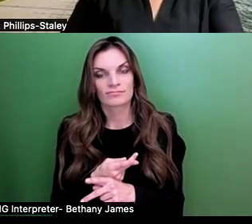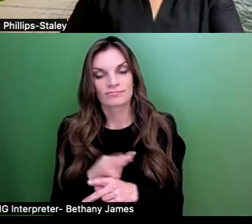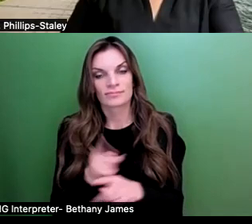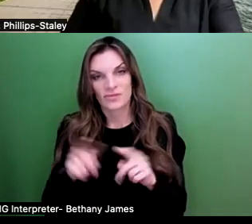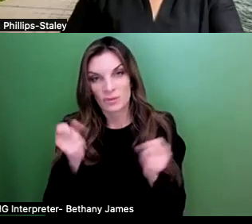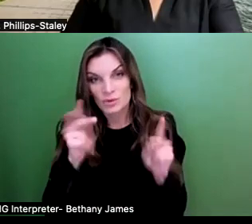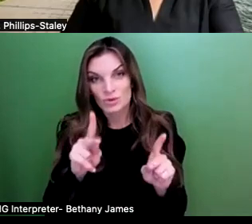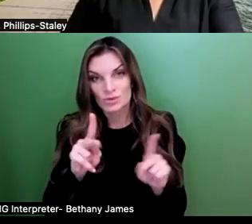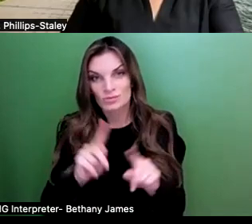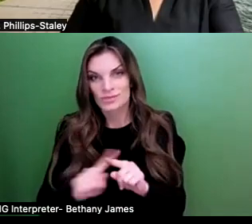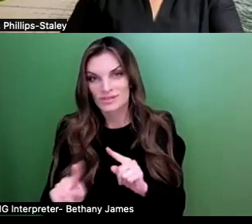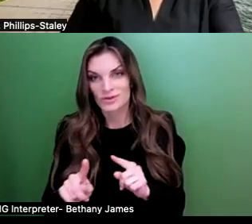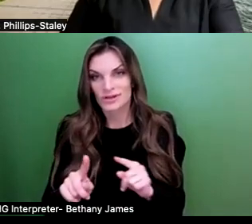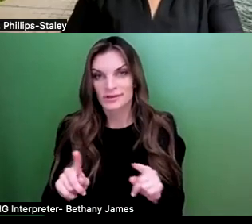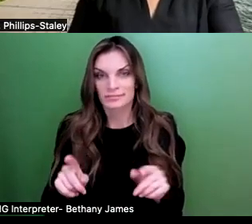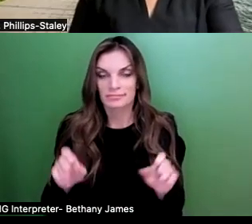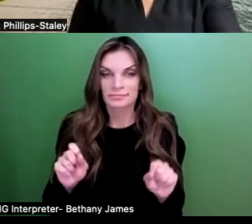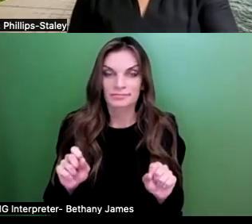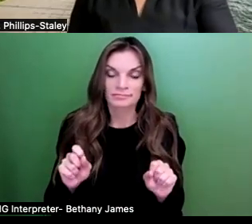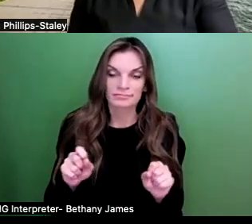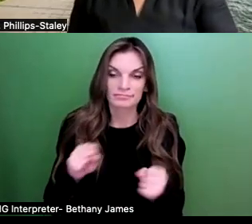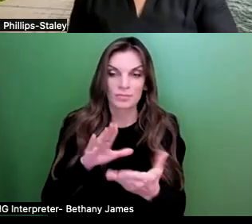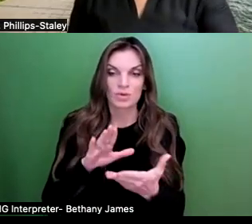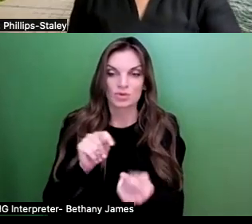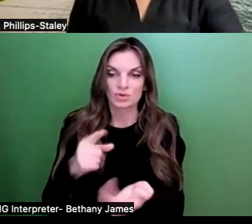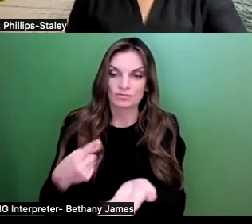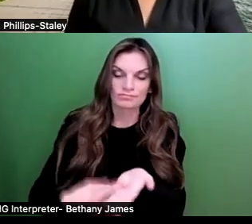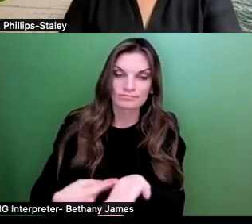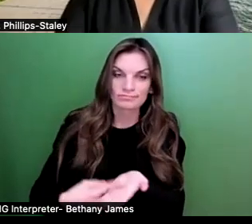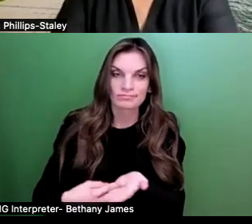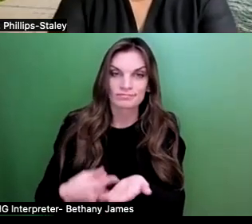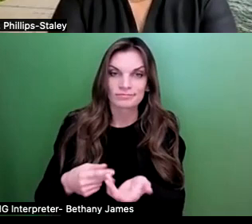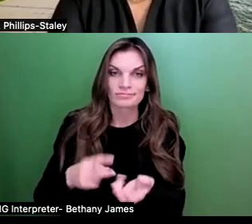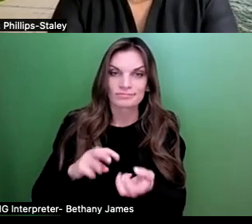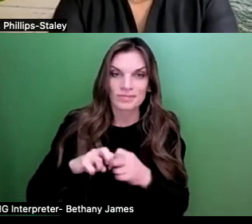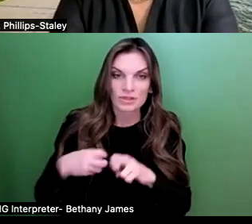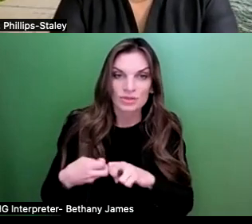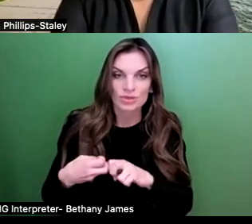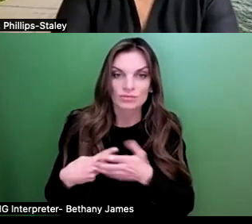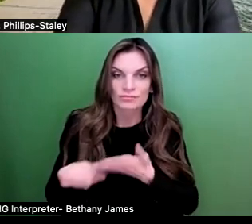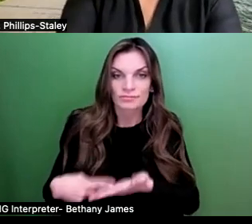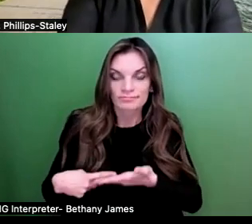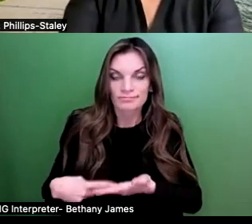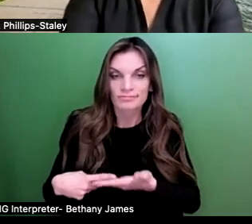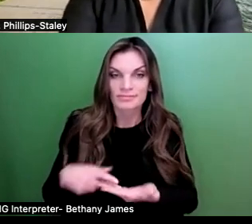opportunities or forum to have conversations about issues, rather than just,